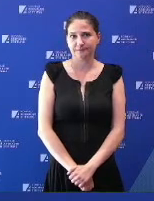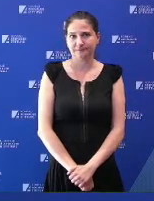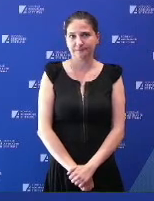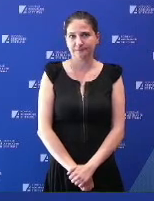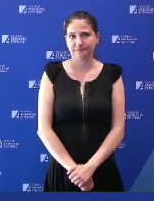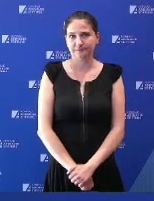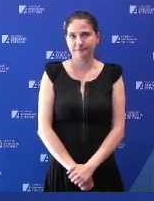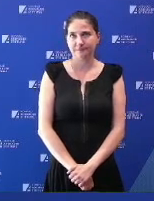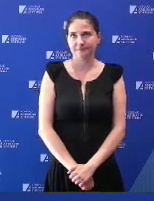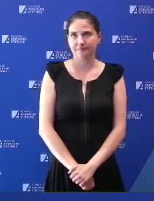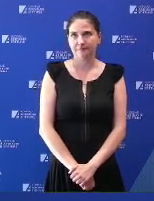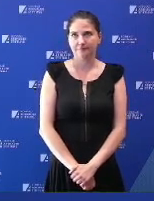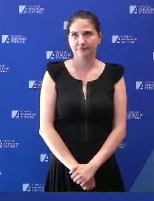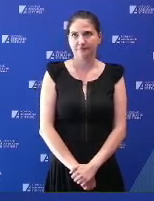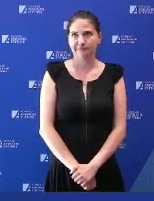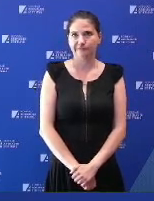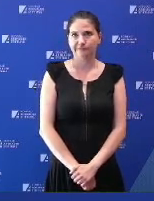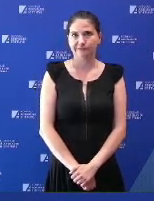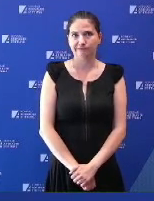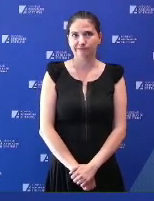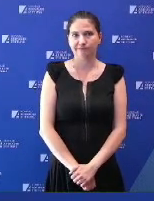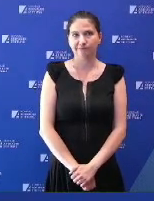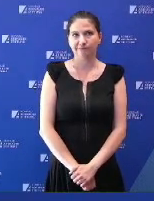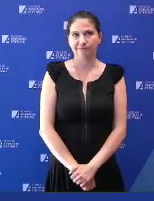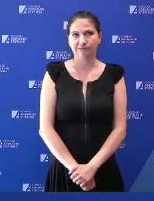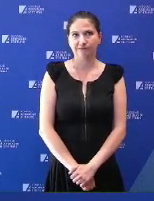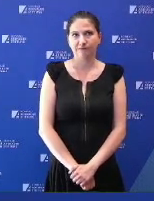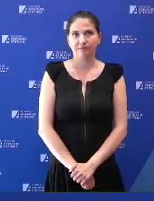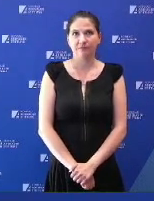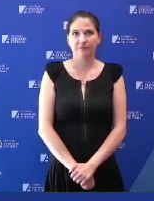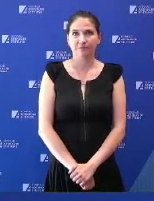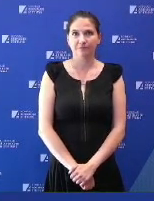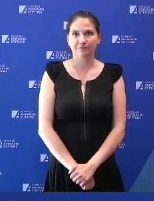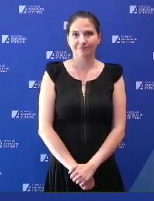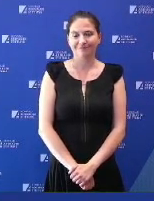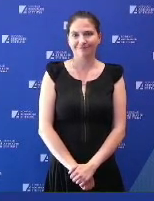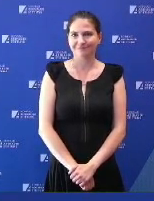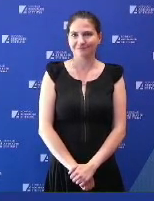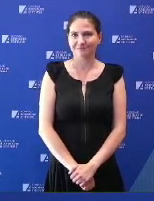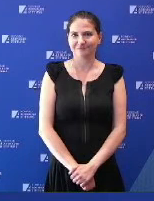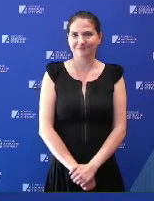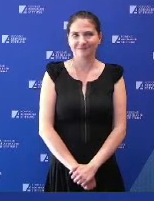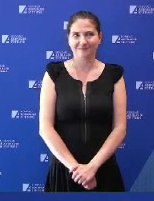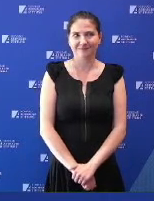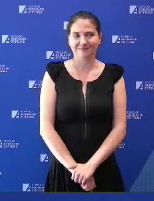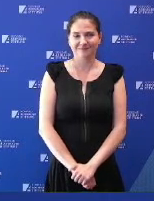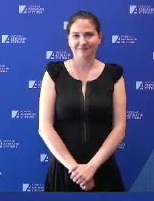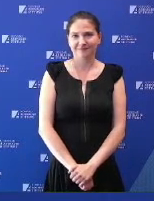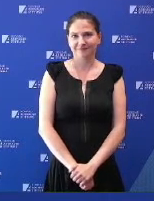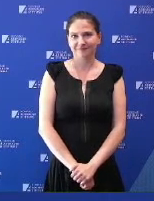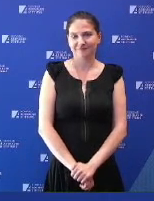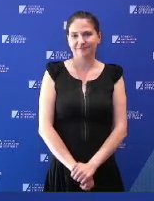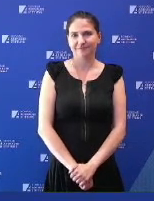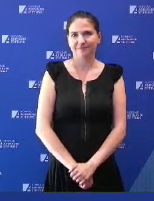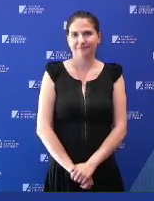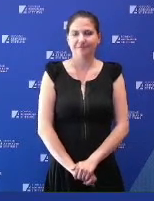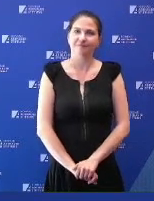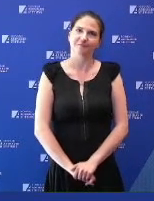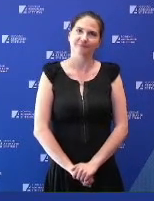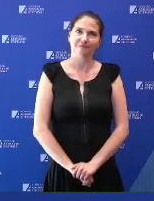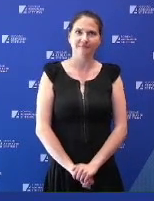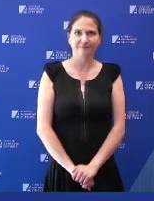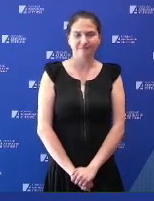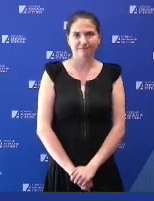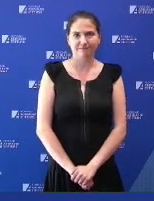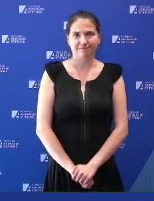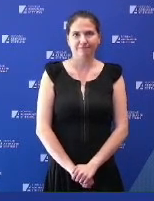overall impact on the job itself. At the same time, most jobs don't have tasks that are unique to themselves. So we can use these shared similar